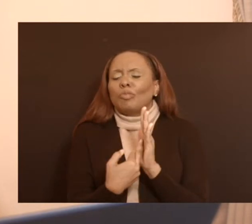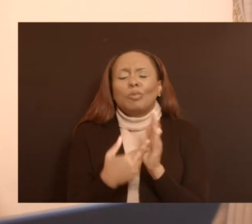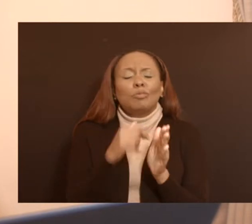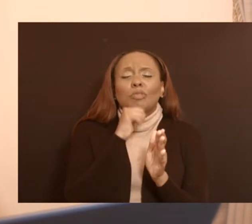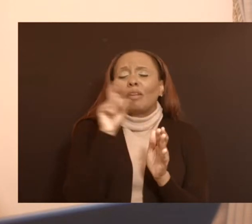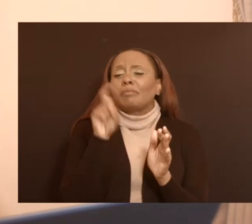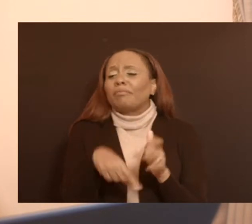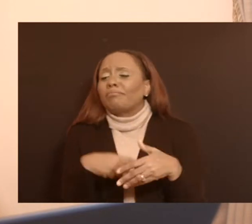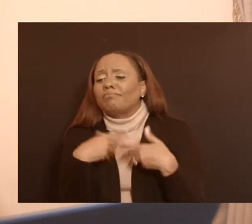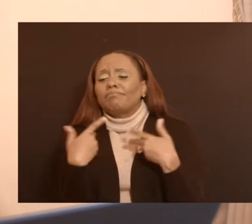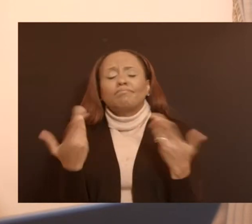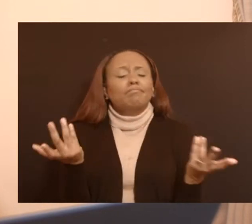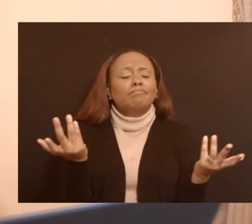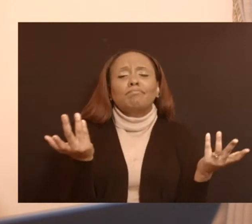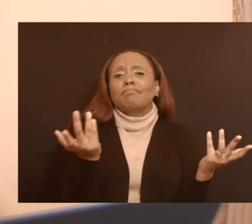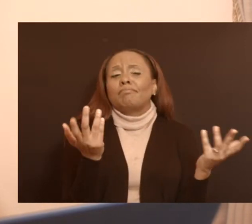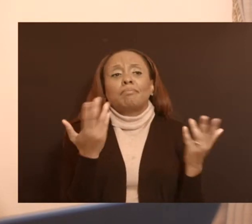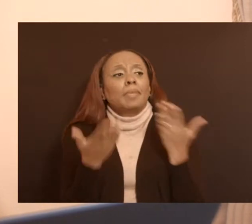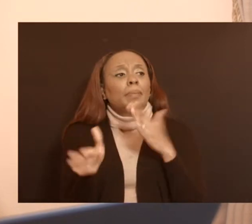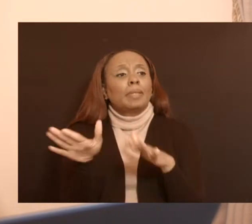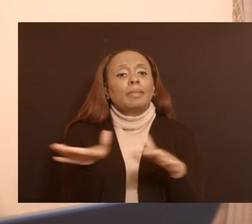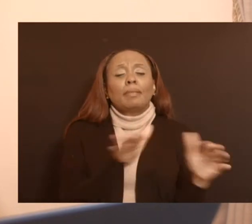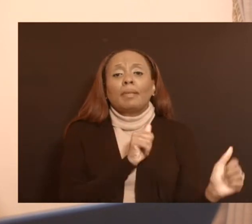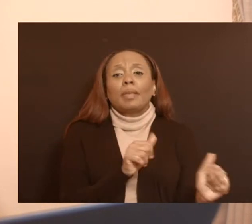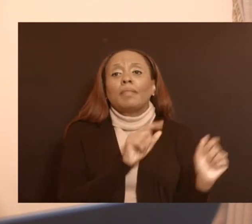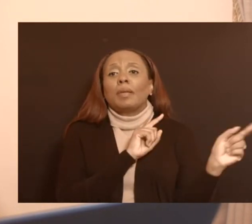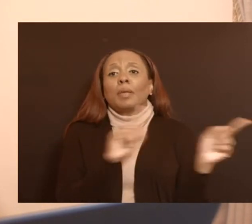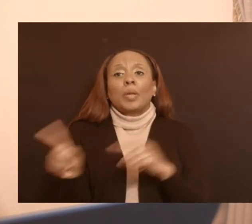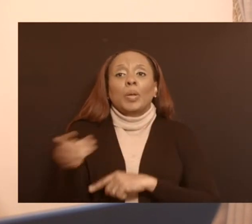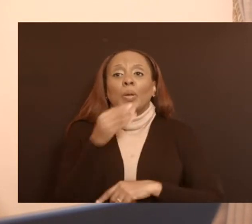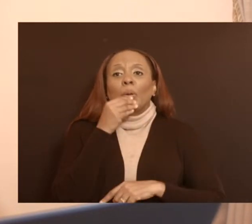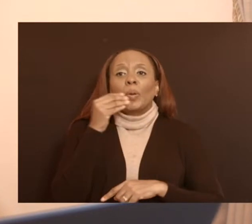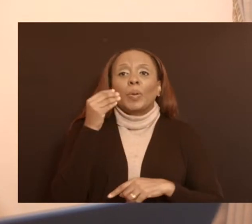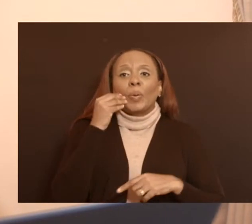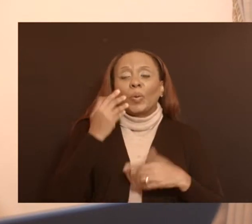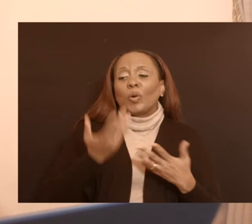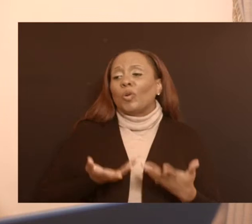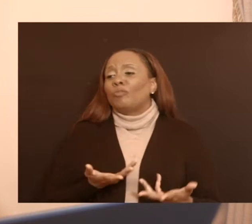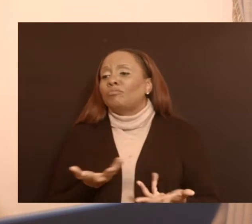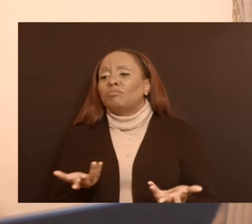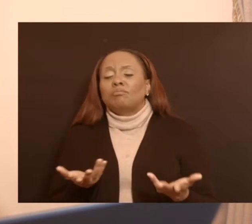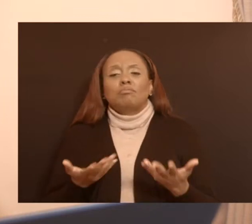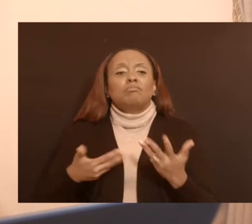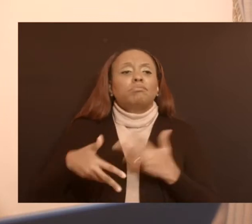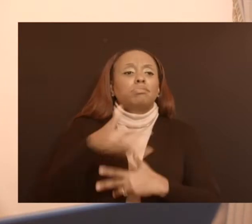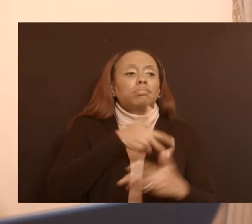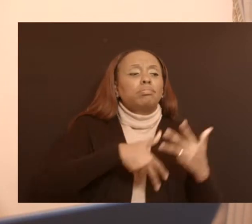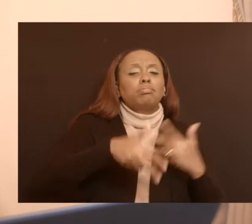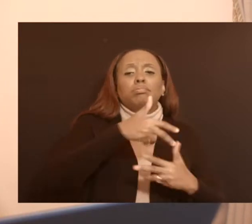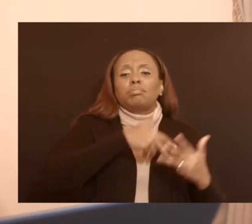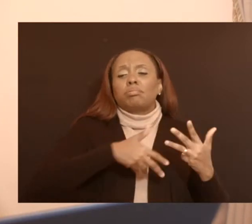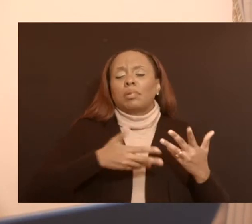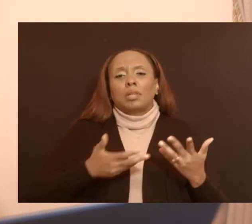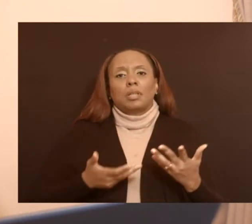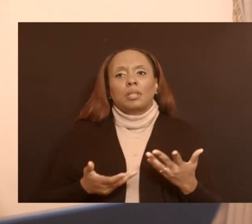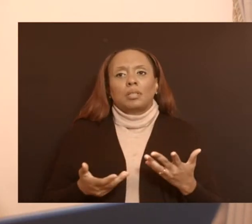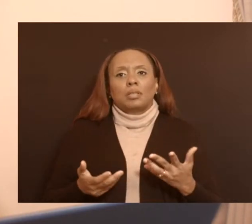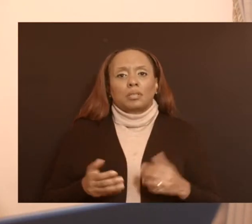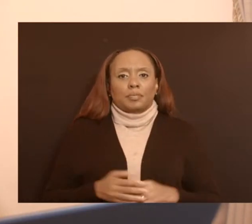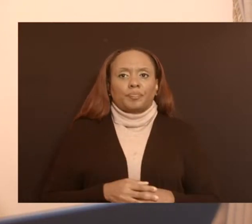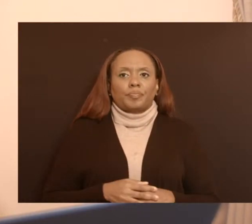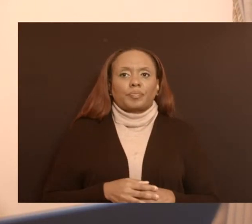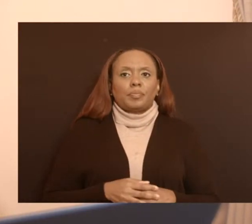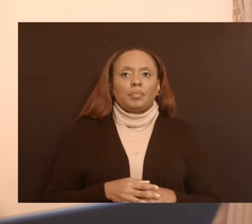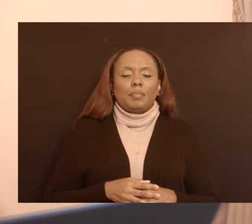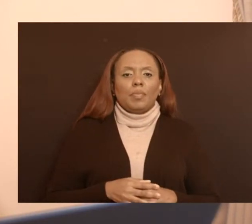they leave, they may go home to their families and take it. But so far, we have